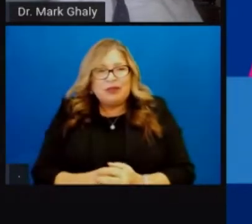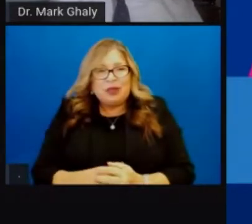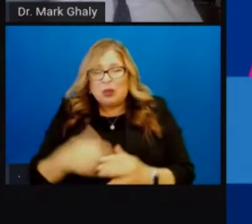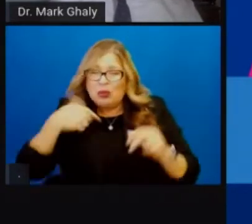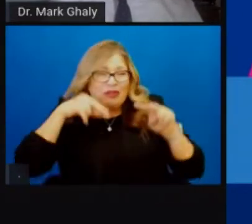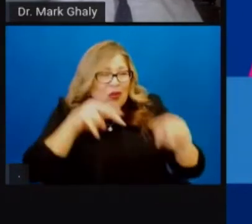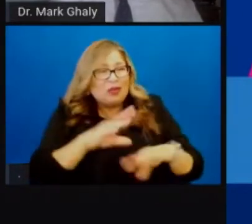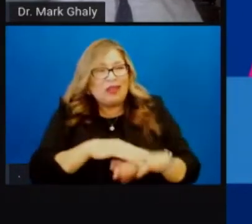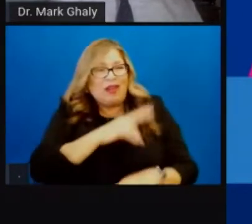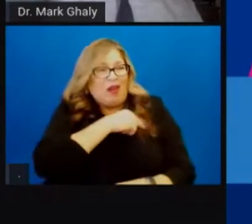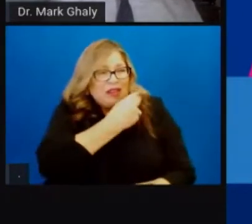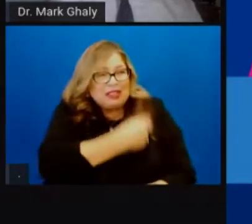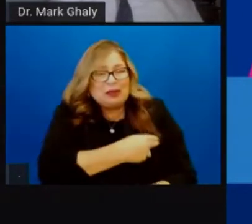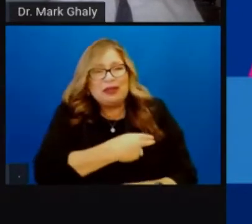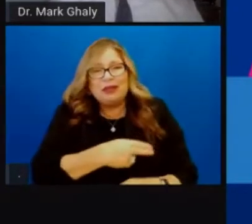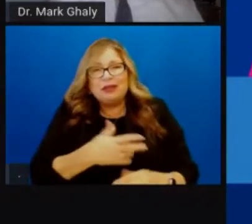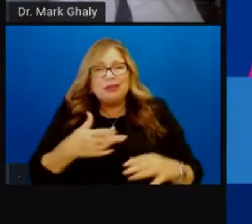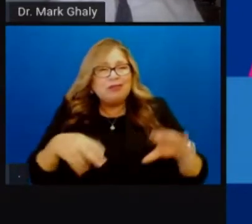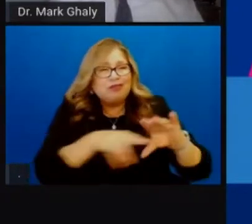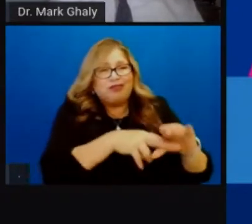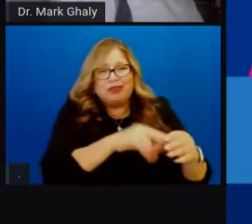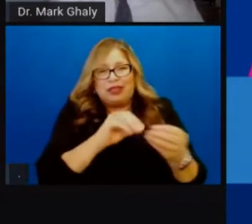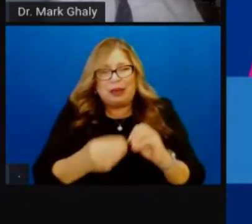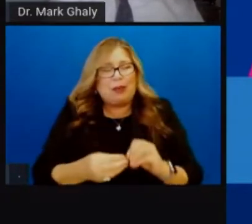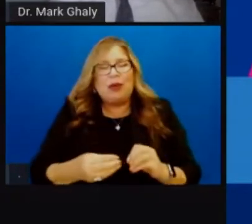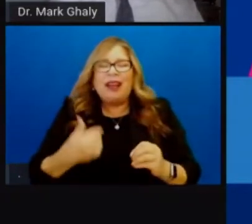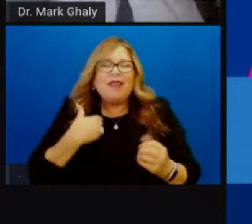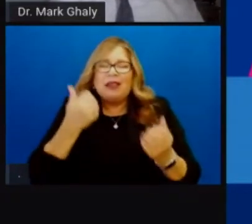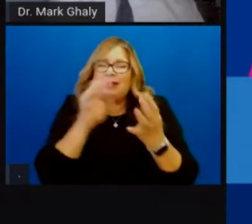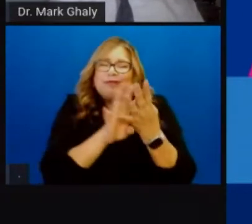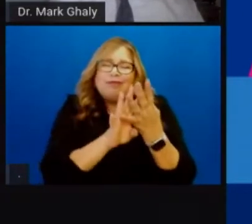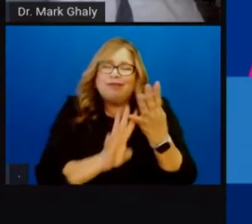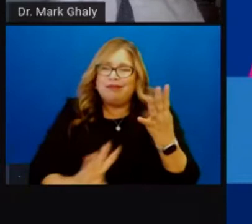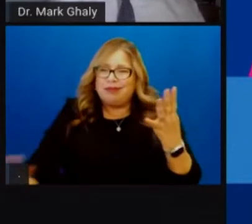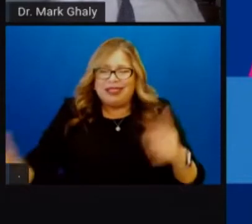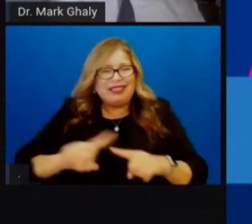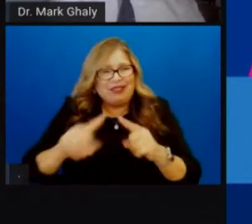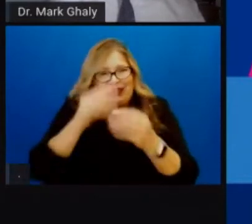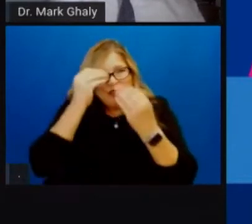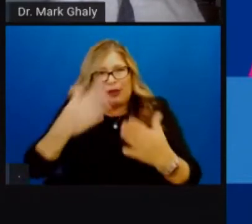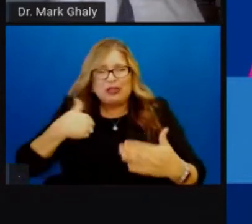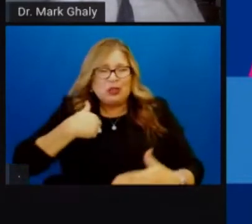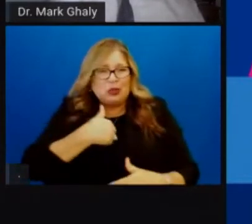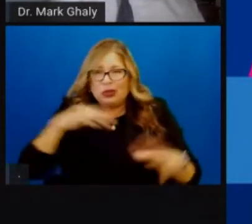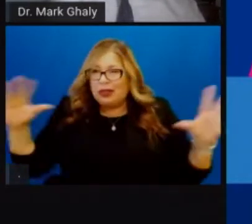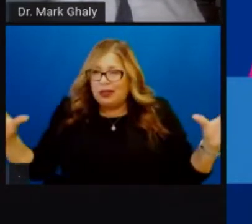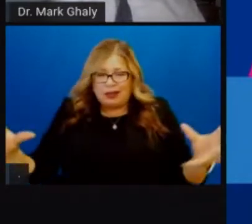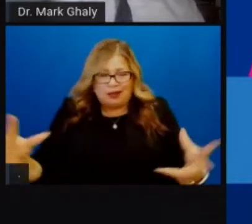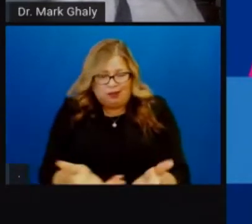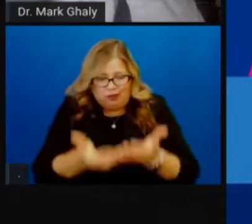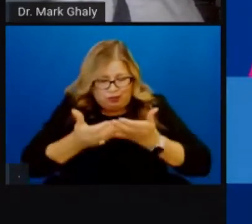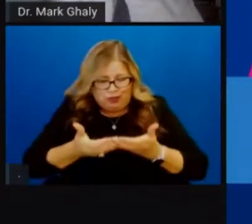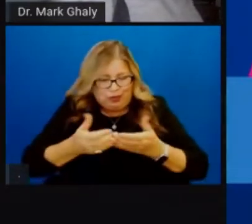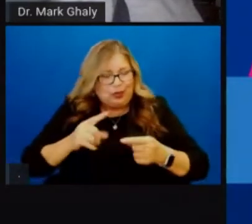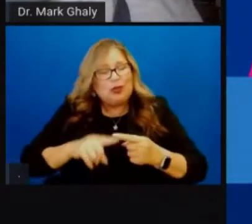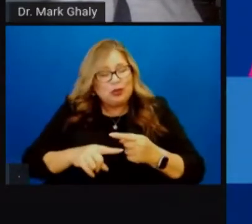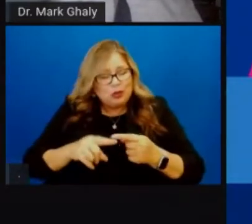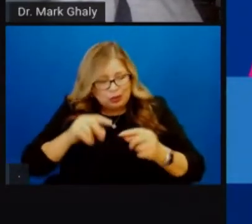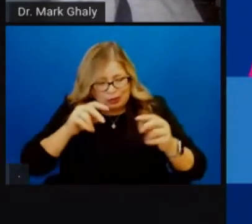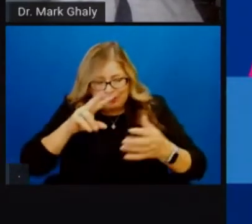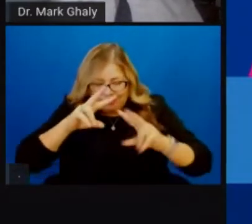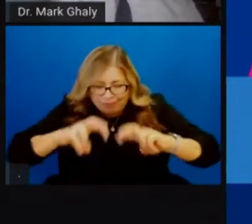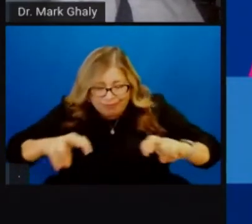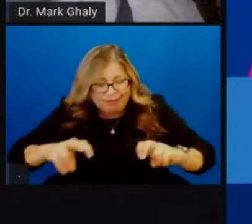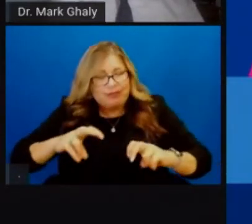that's not a new addition to the toolkit that we have used to help guide California's approach. And it won't be the only